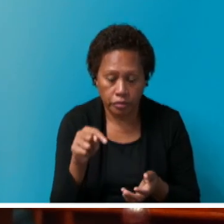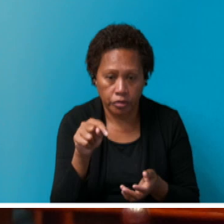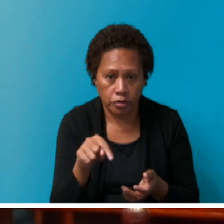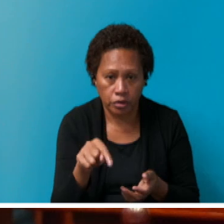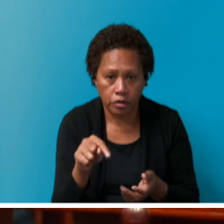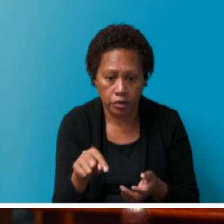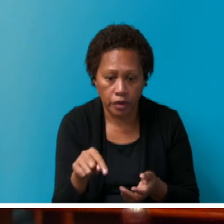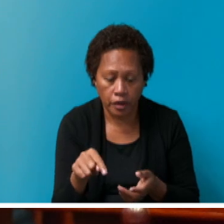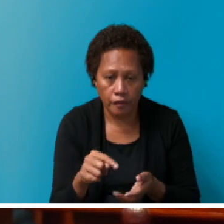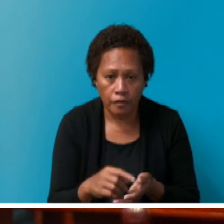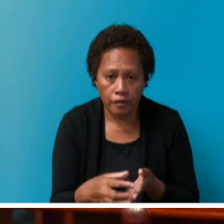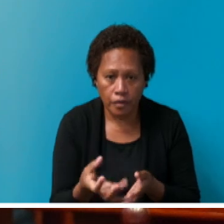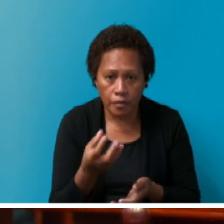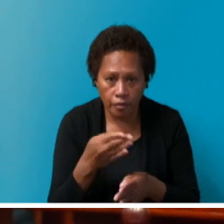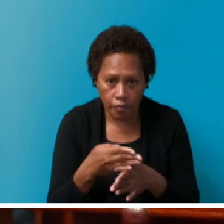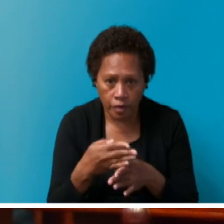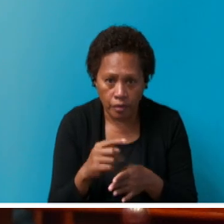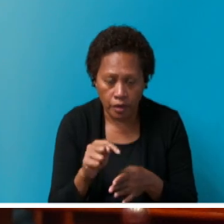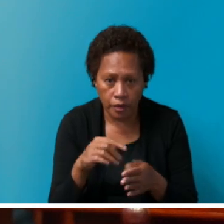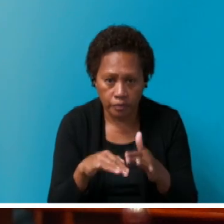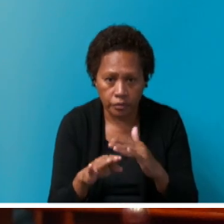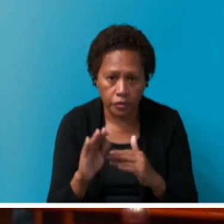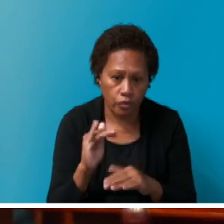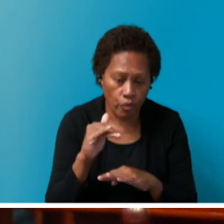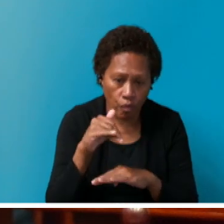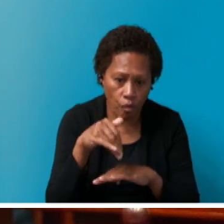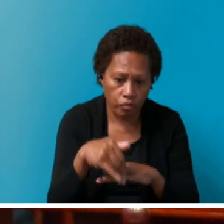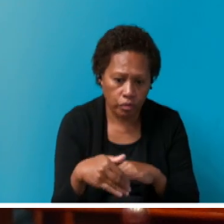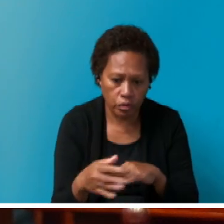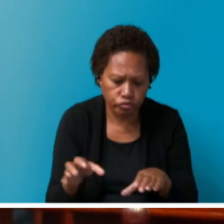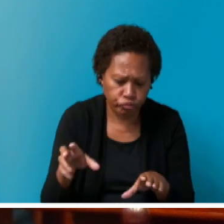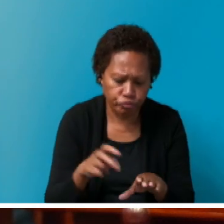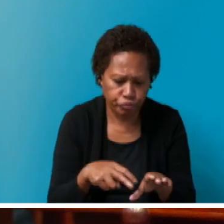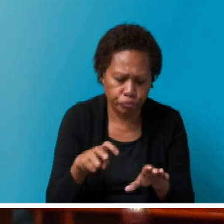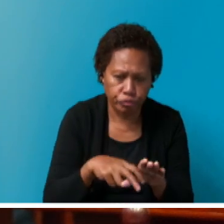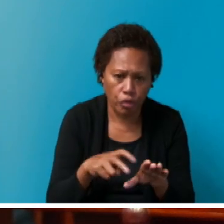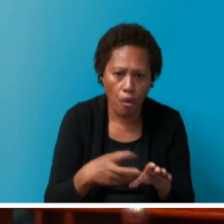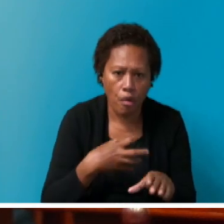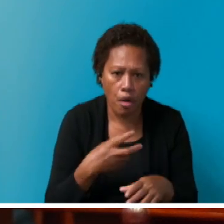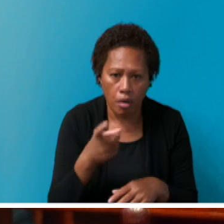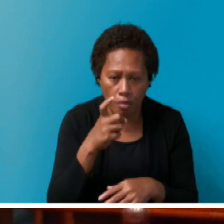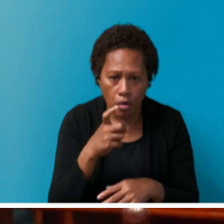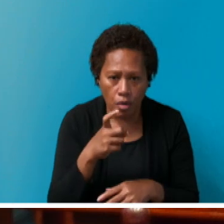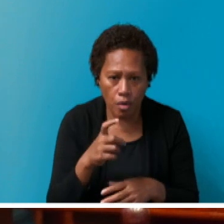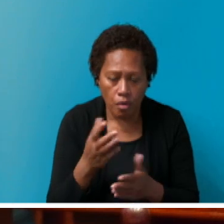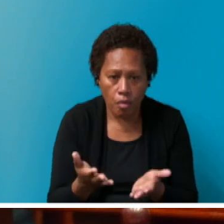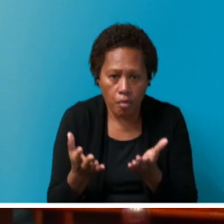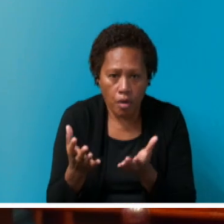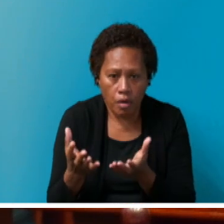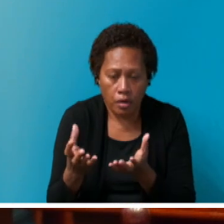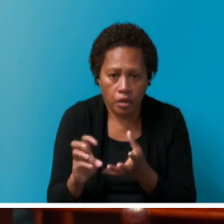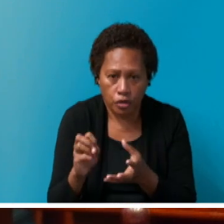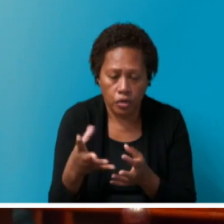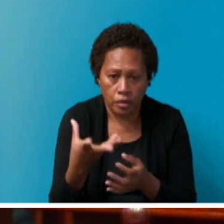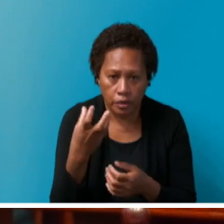certificate. Of course, this is to avoid overloading of cargoes and passengers. So the verification of vessel documents are